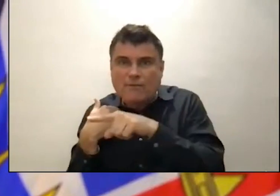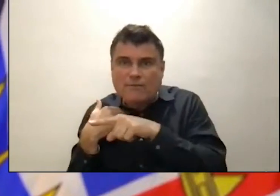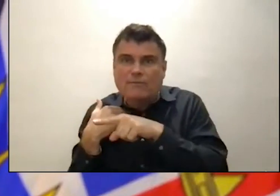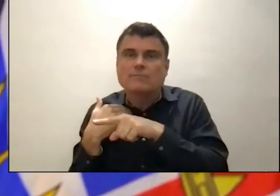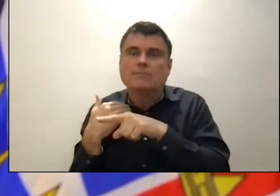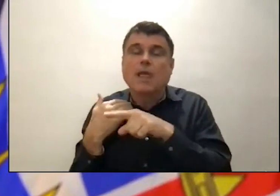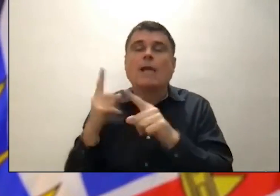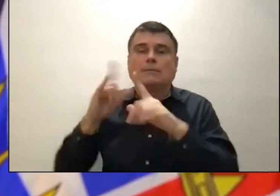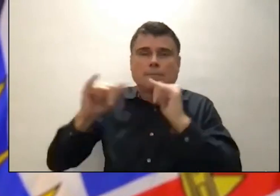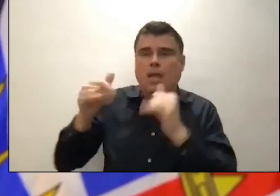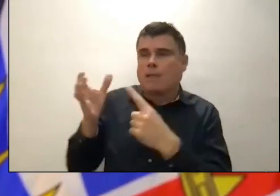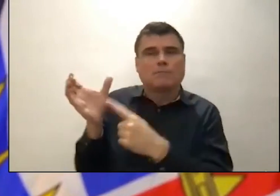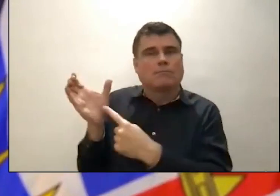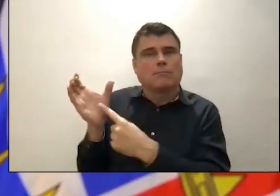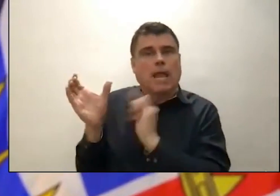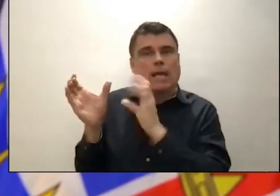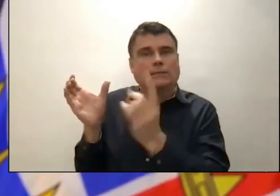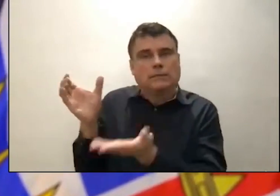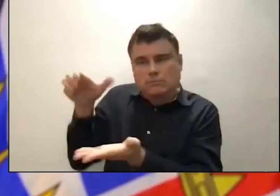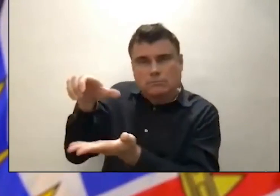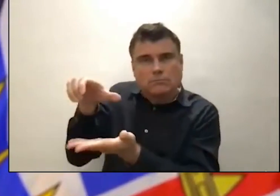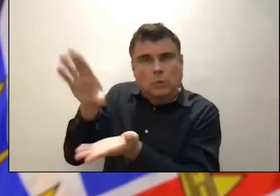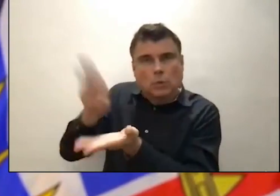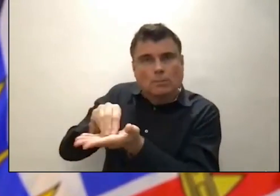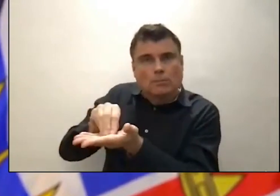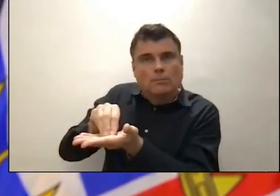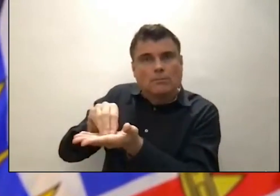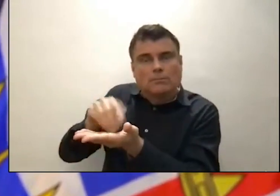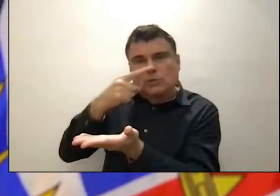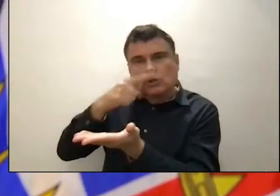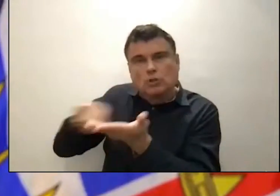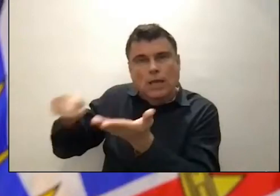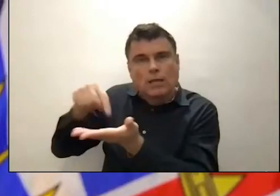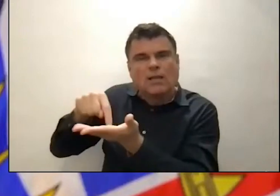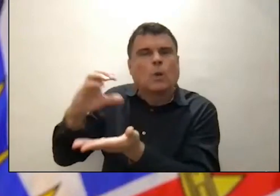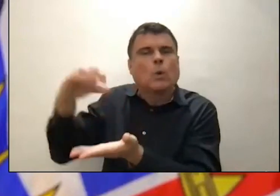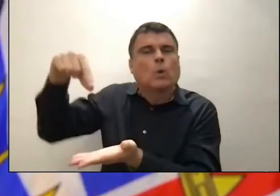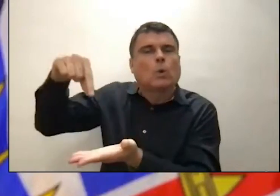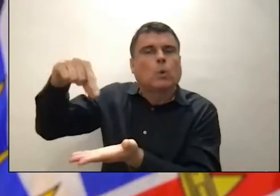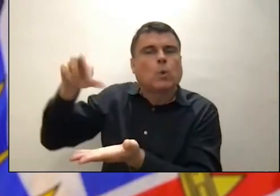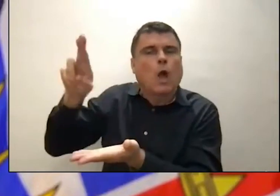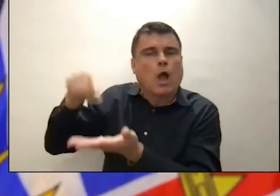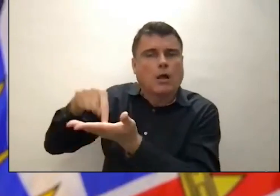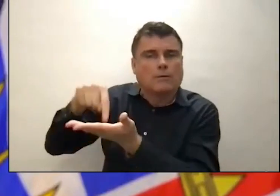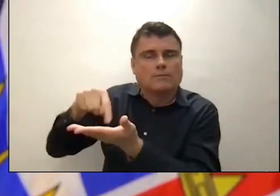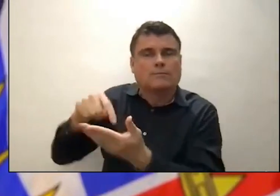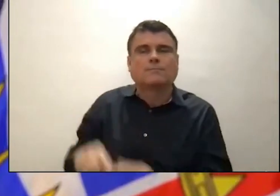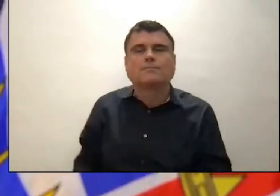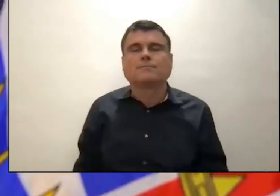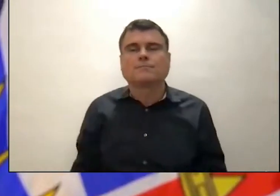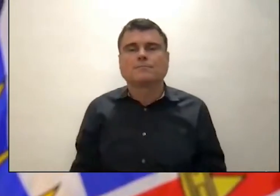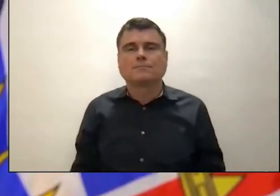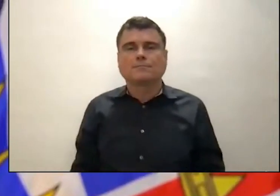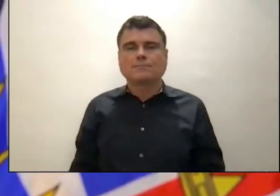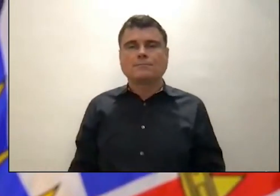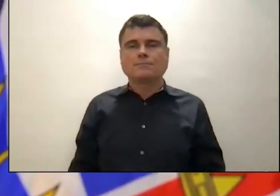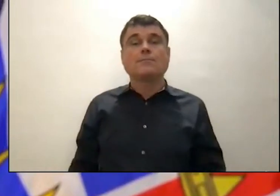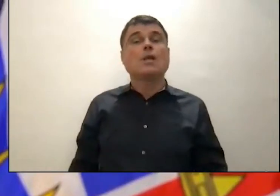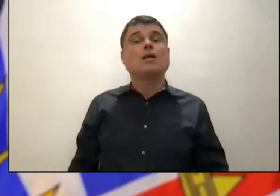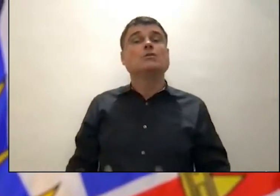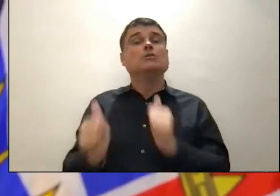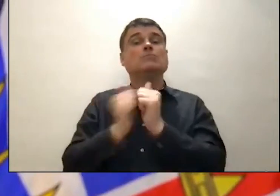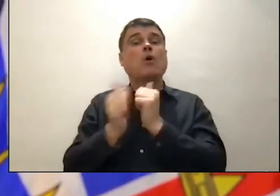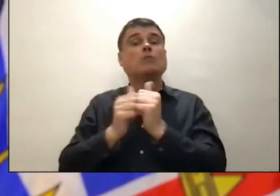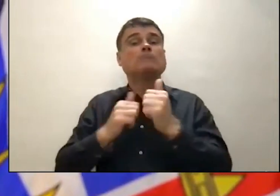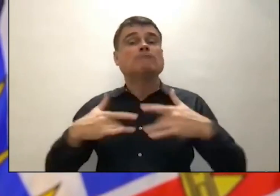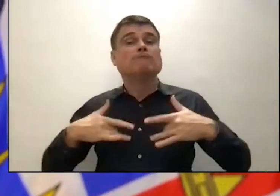events. All sports tournaments that are both for youth and adults